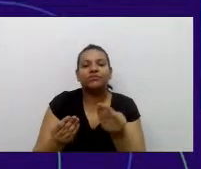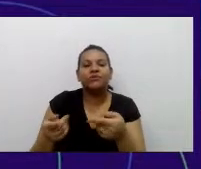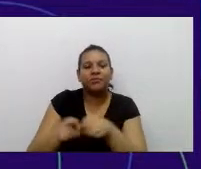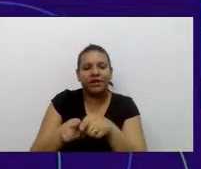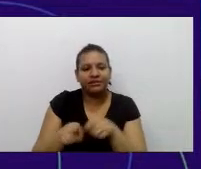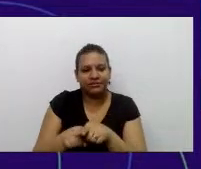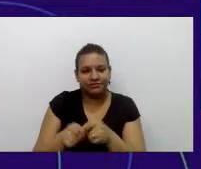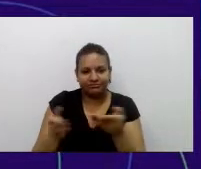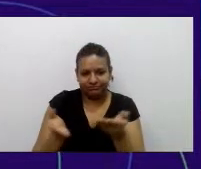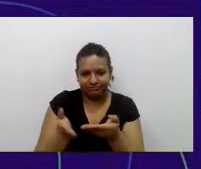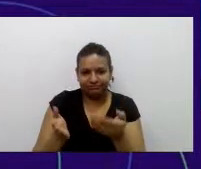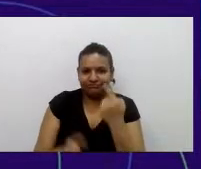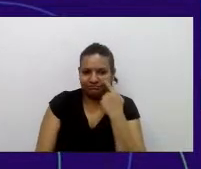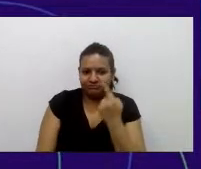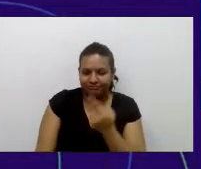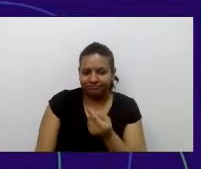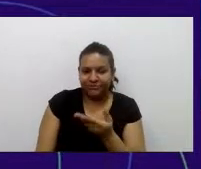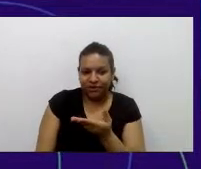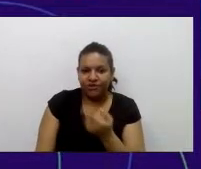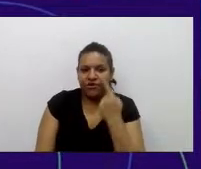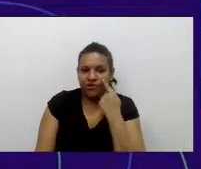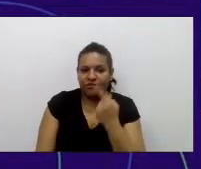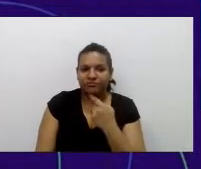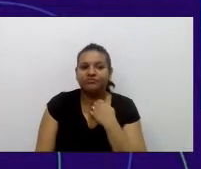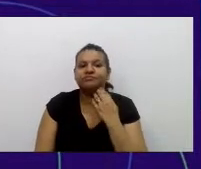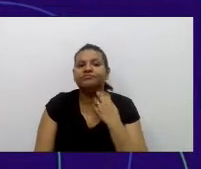sort of critical thinking, I think it's great.